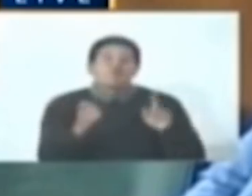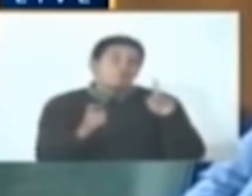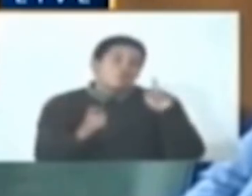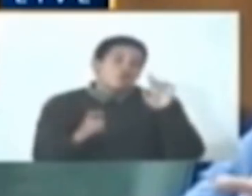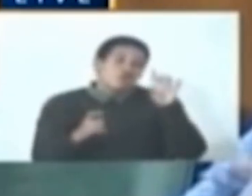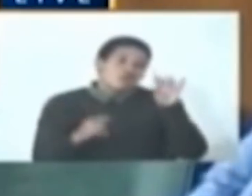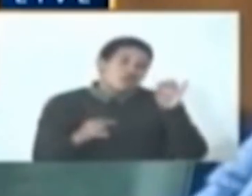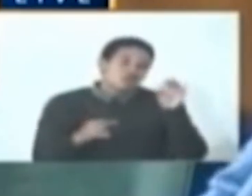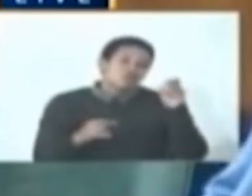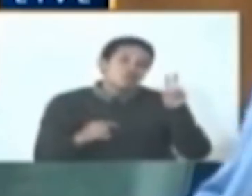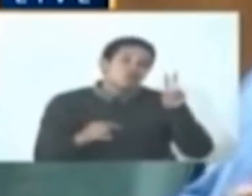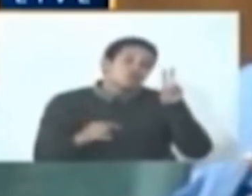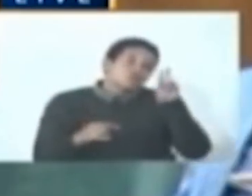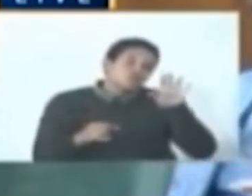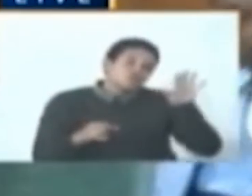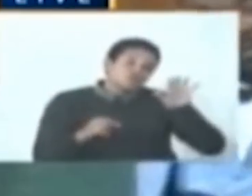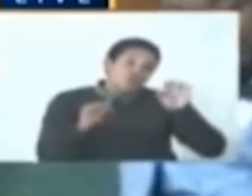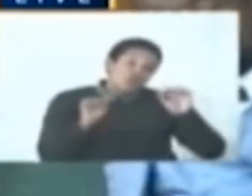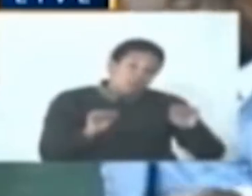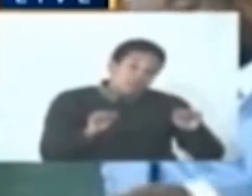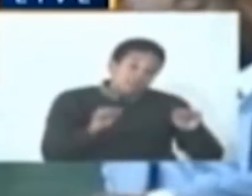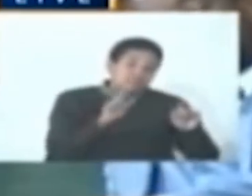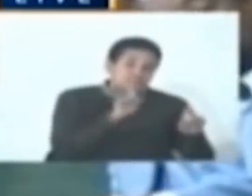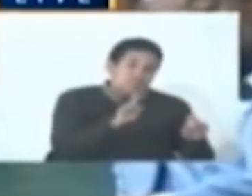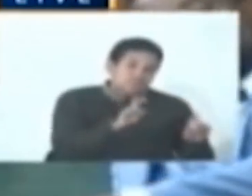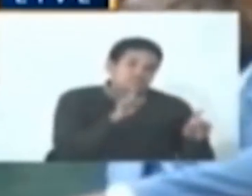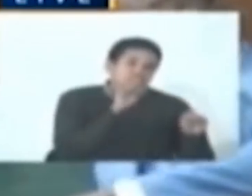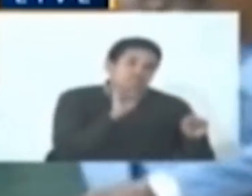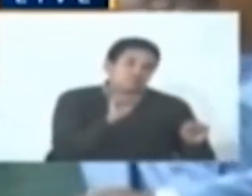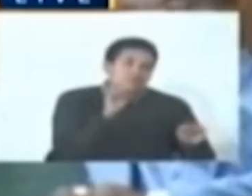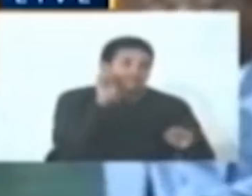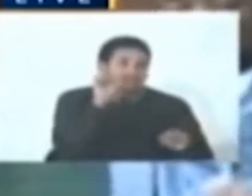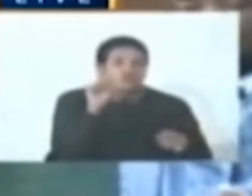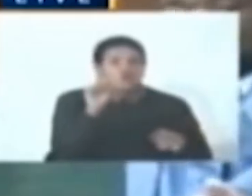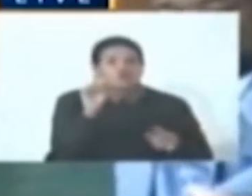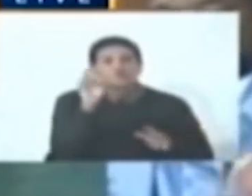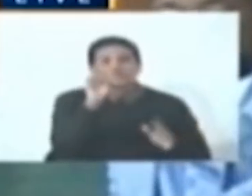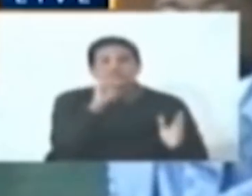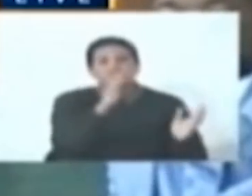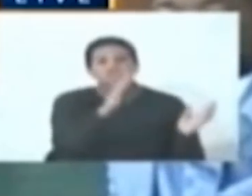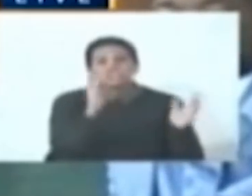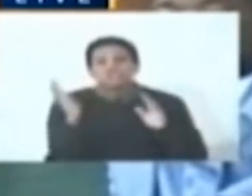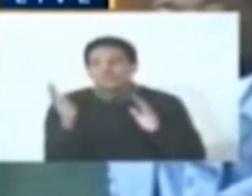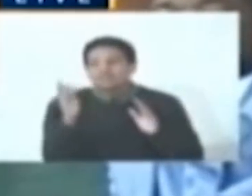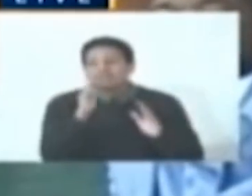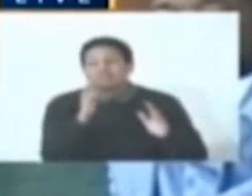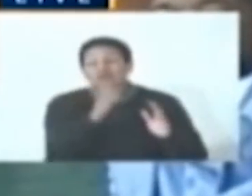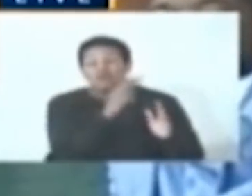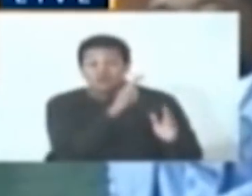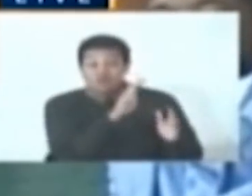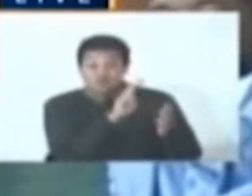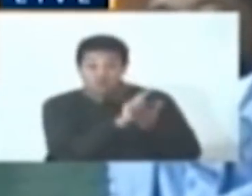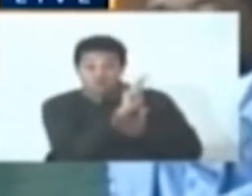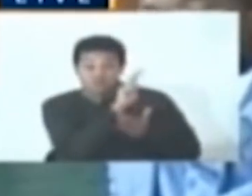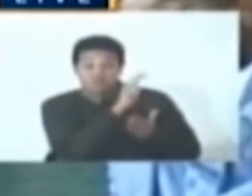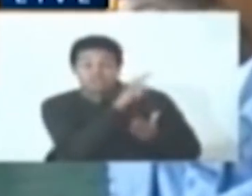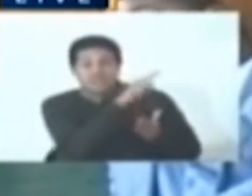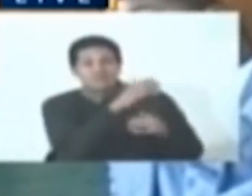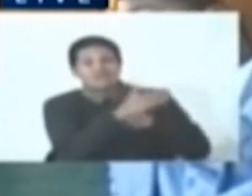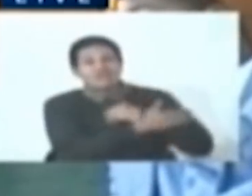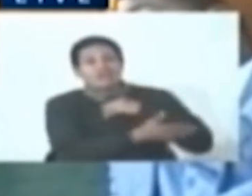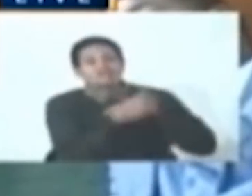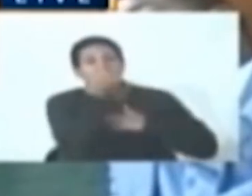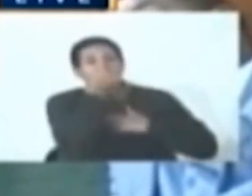180 or just over 200 capacity that was possible for a 2-shift cycle at the university, at the National